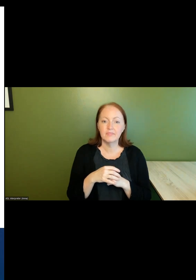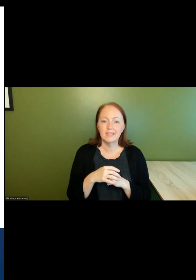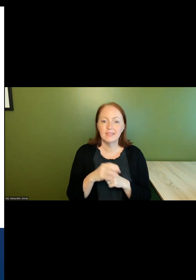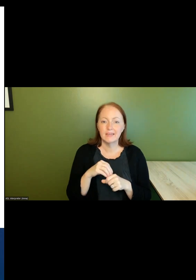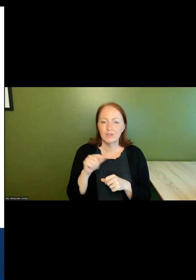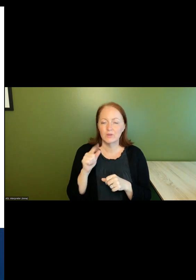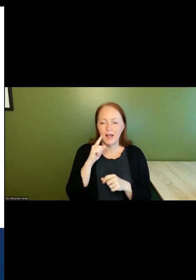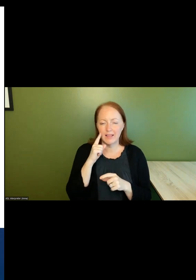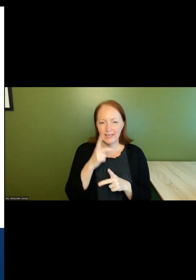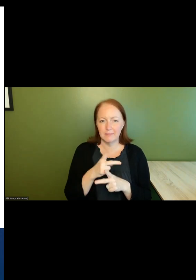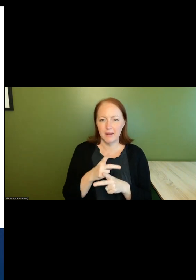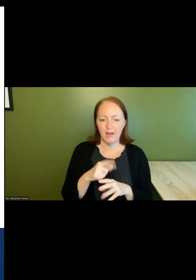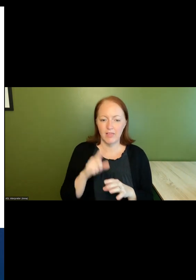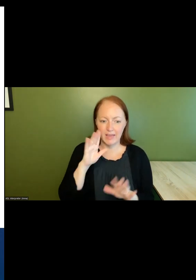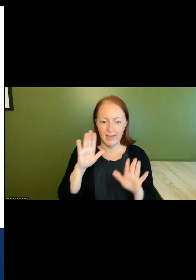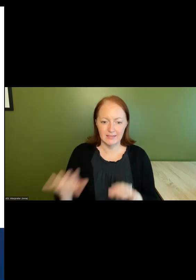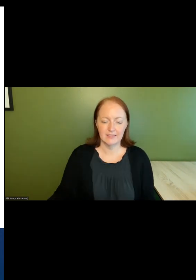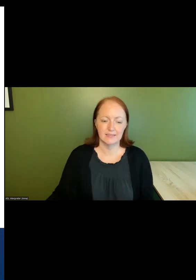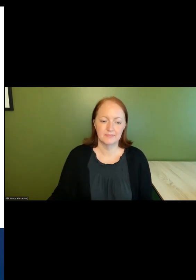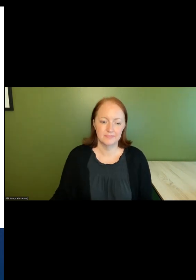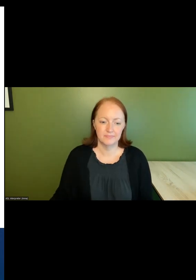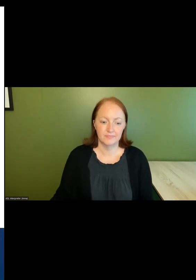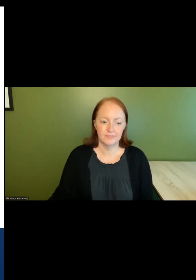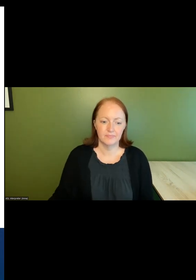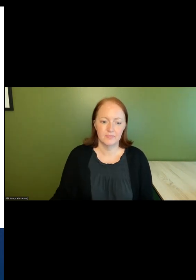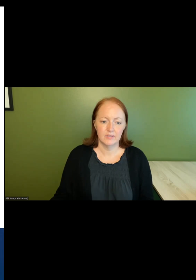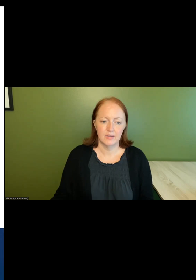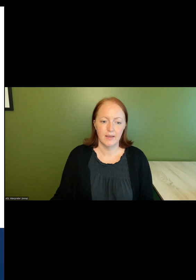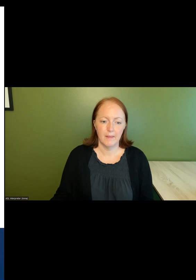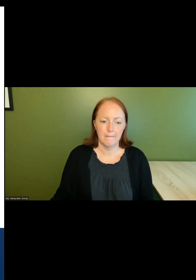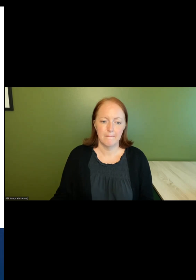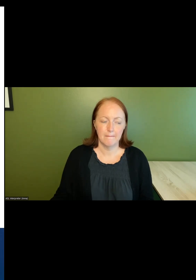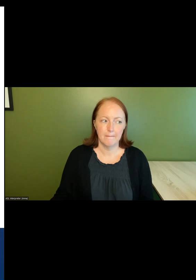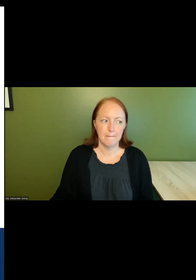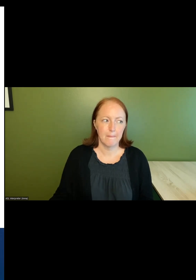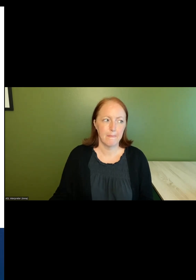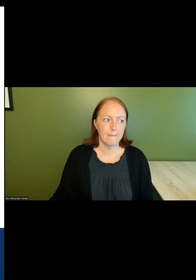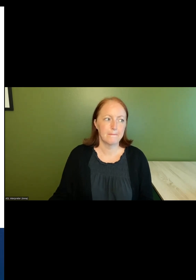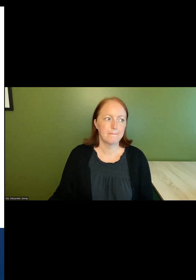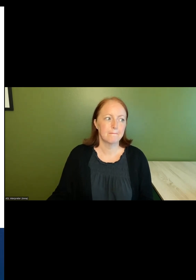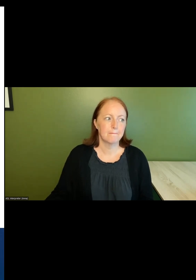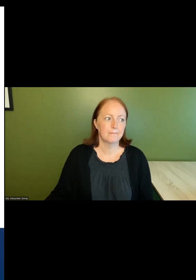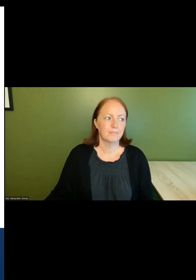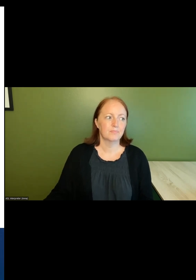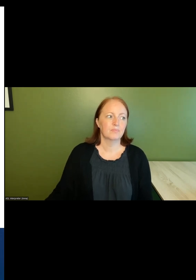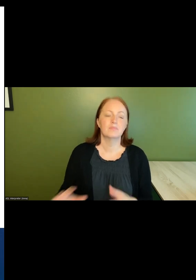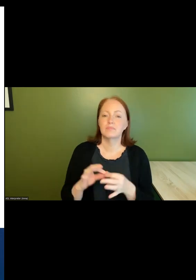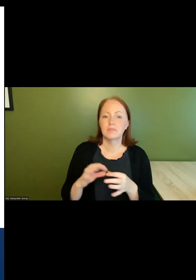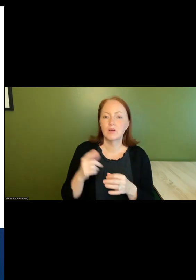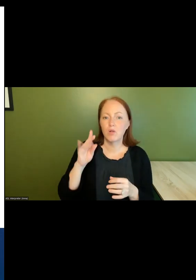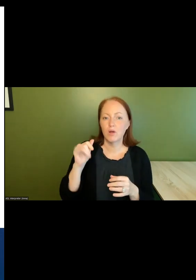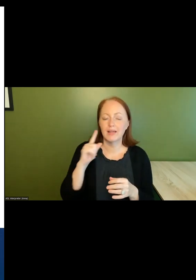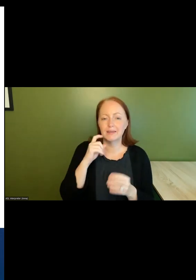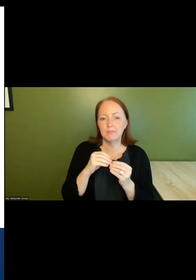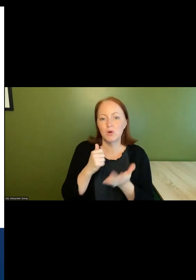And I'll keep an eye out for those hands. But in the meantime, there is a comment from Gloria. There needs to be more assistance